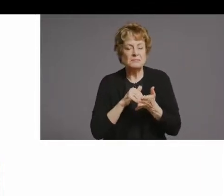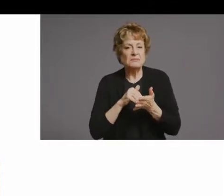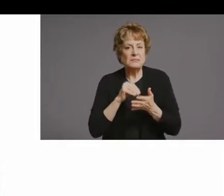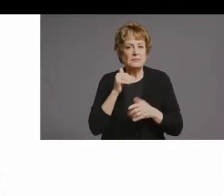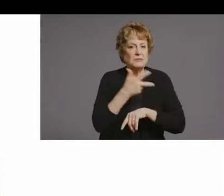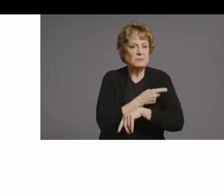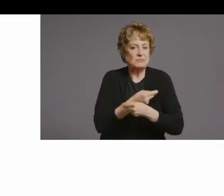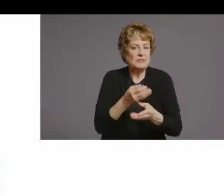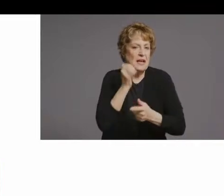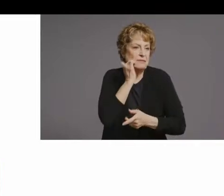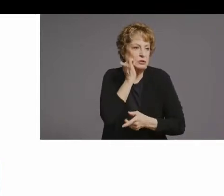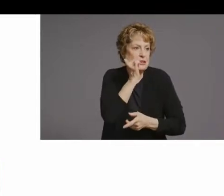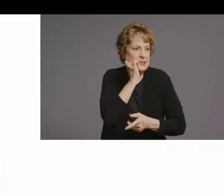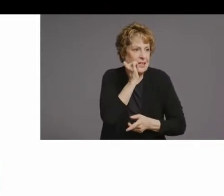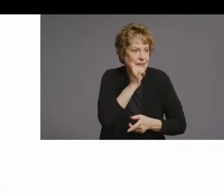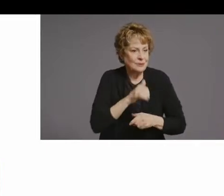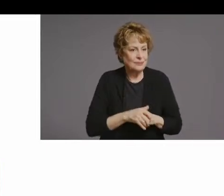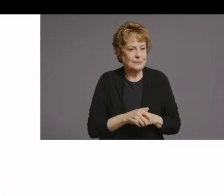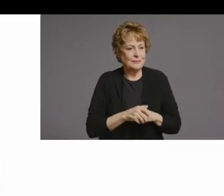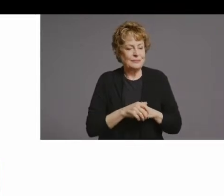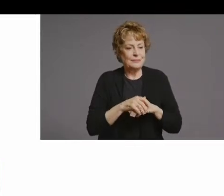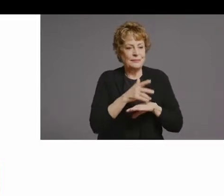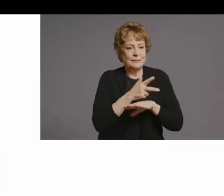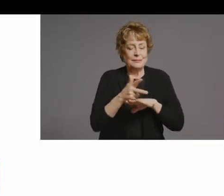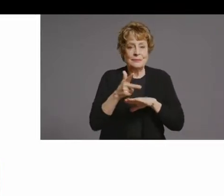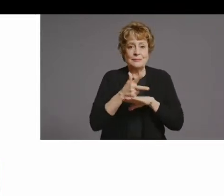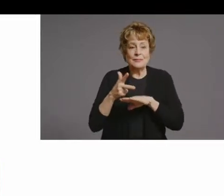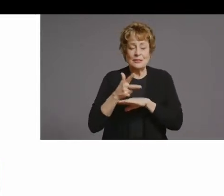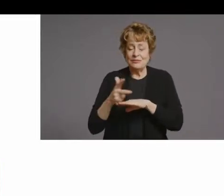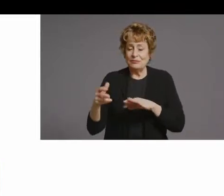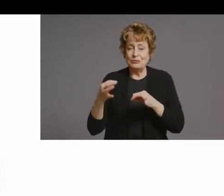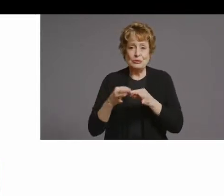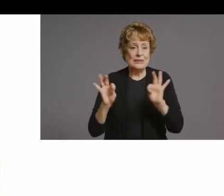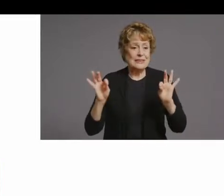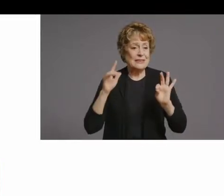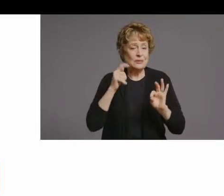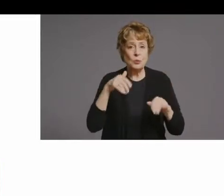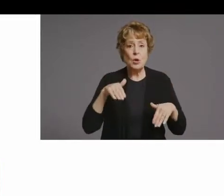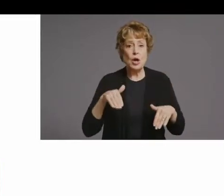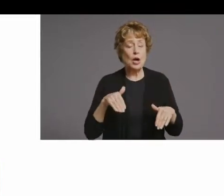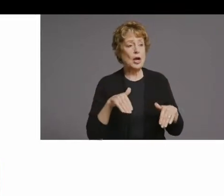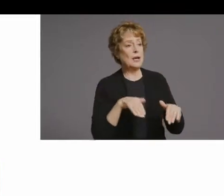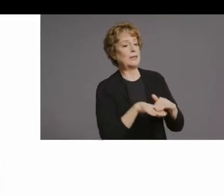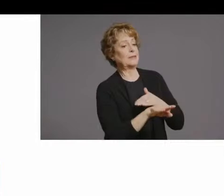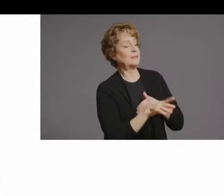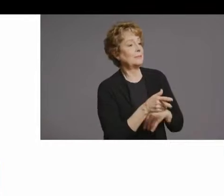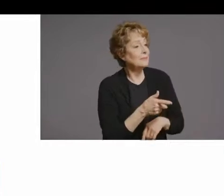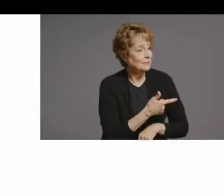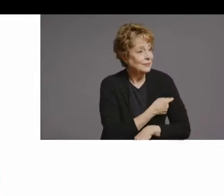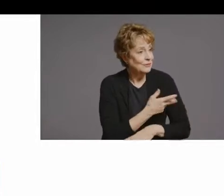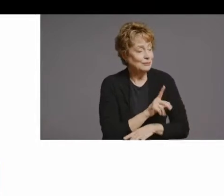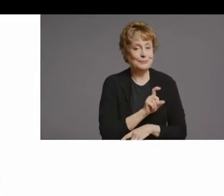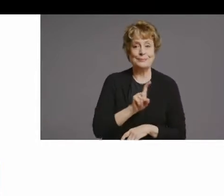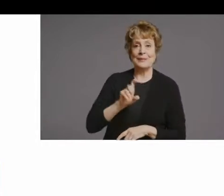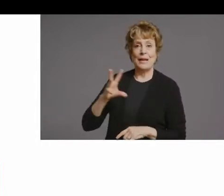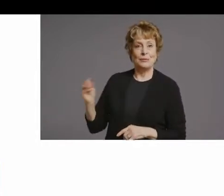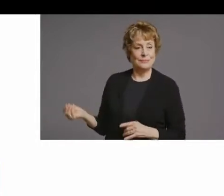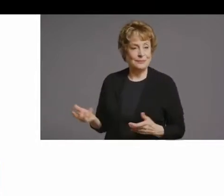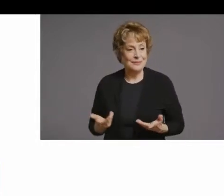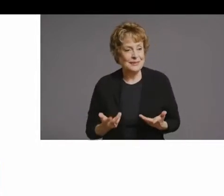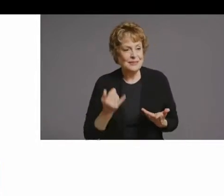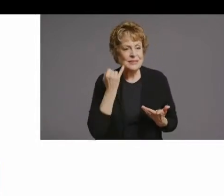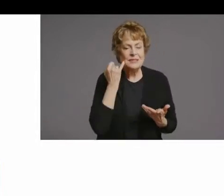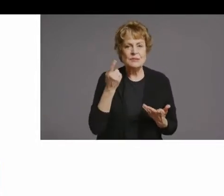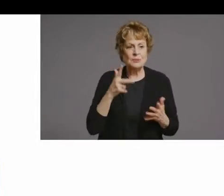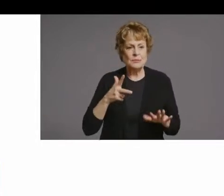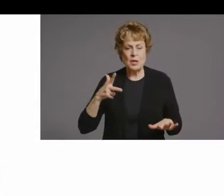is free parking at ASU just north of Desert Financial Arena. We do have golf carts for those individuals that